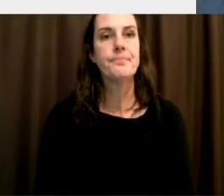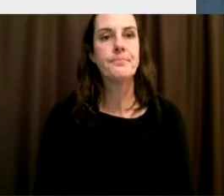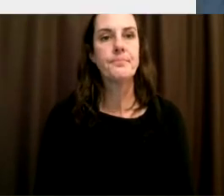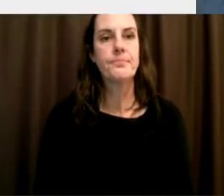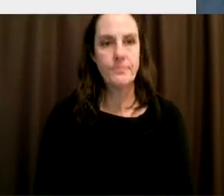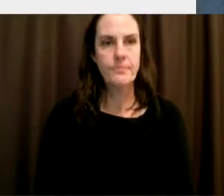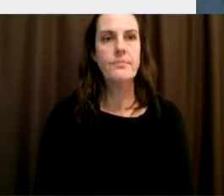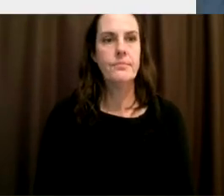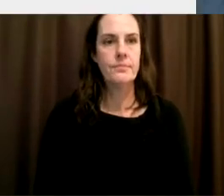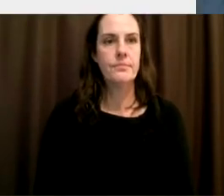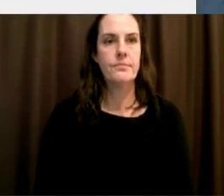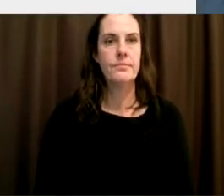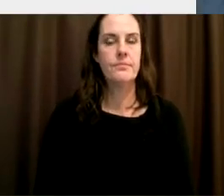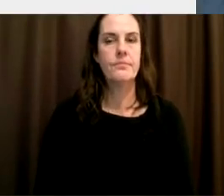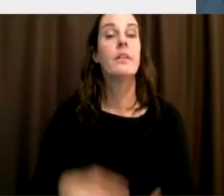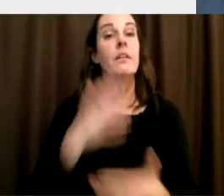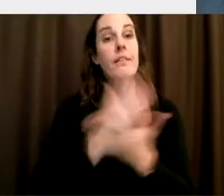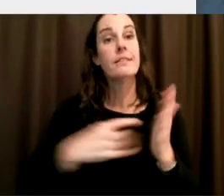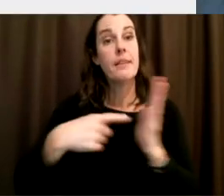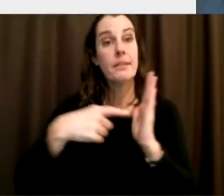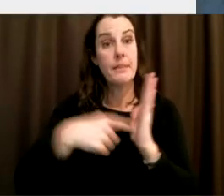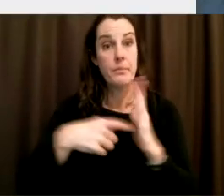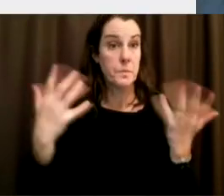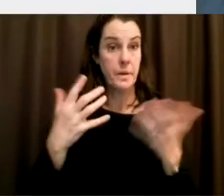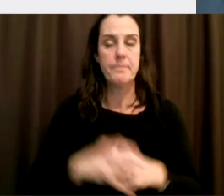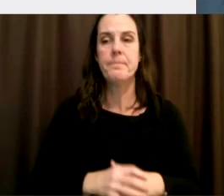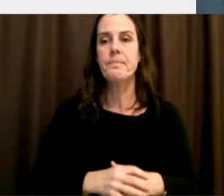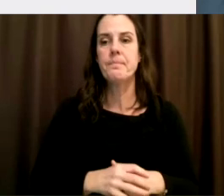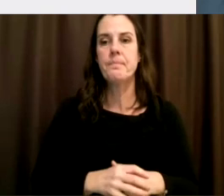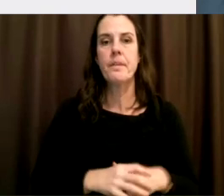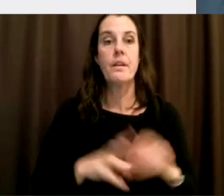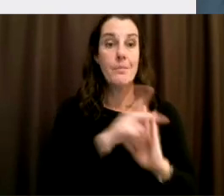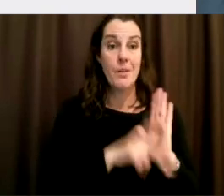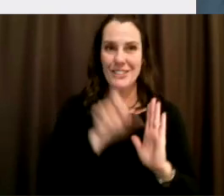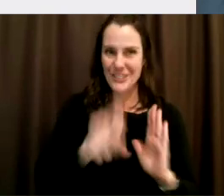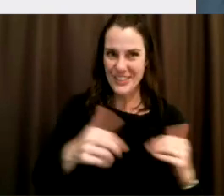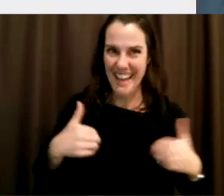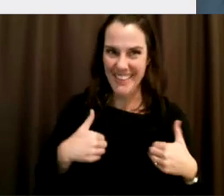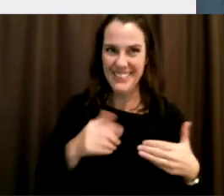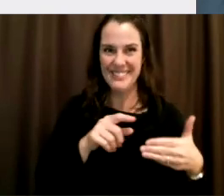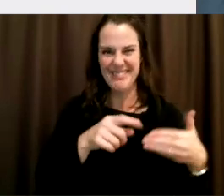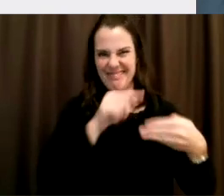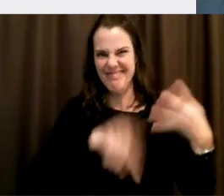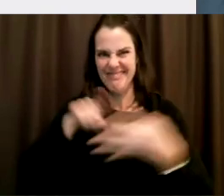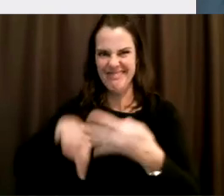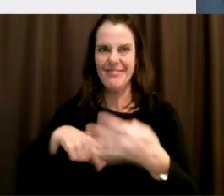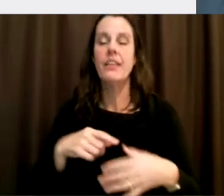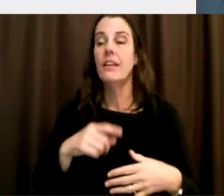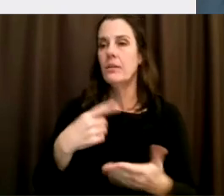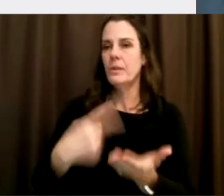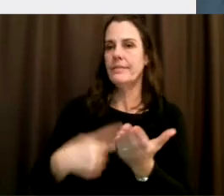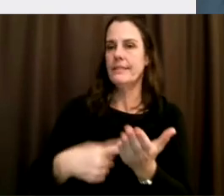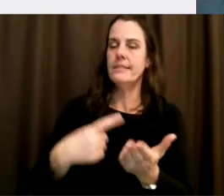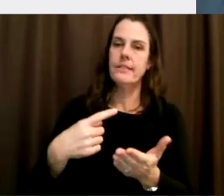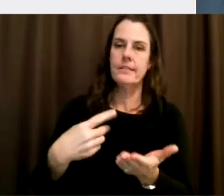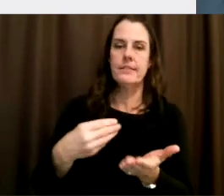Okay. So some examples of policies that you should have. We've discussed procurement policy